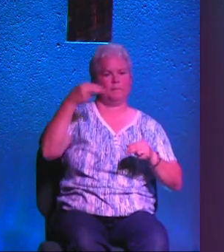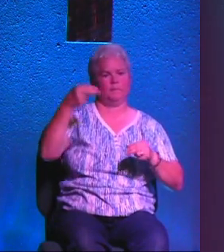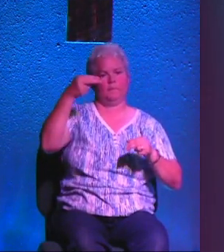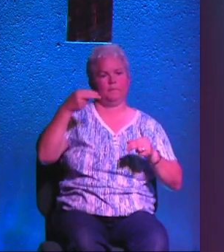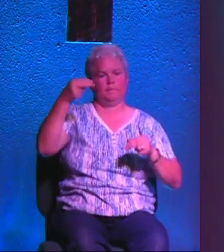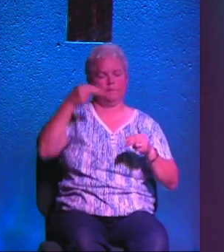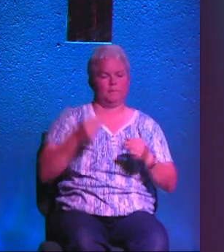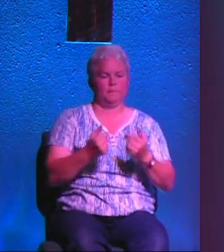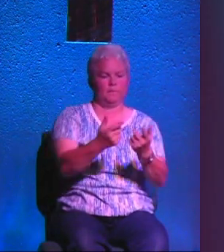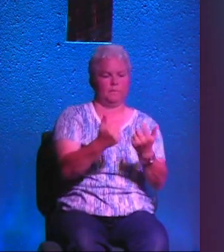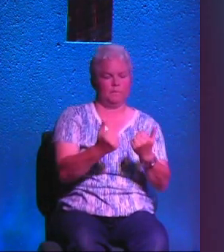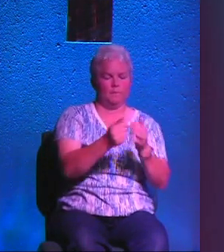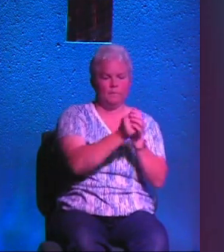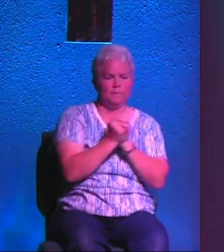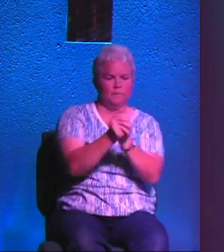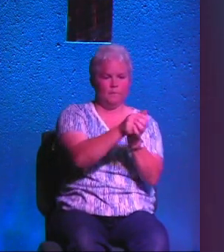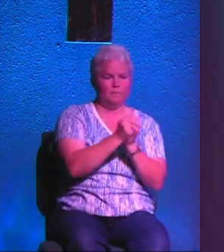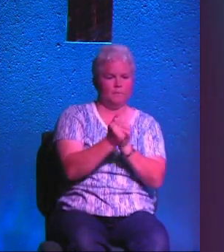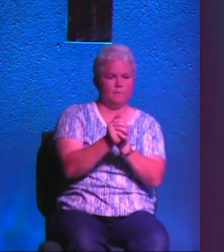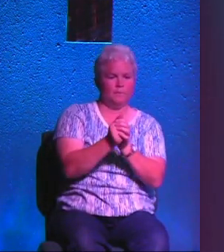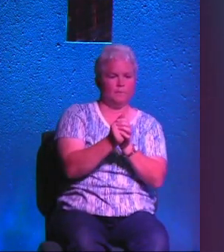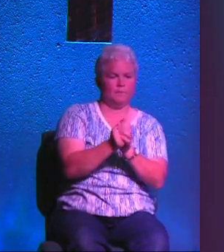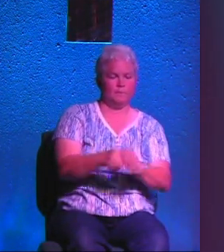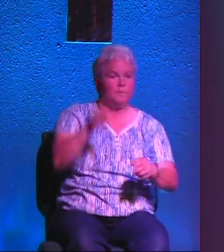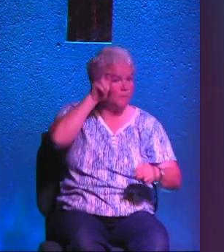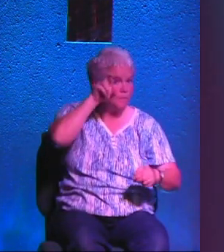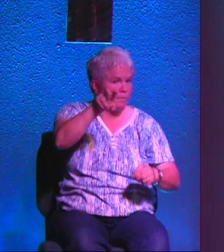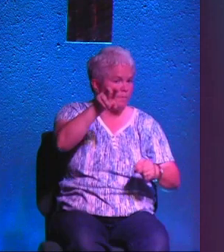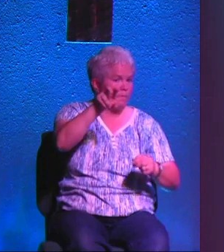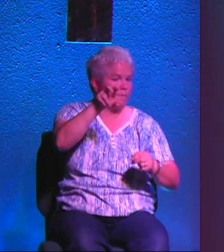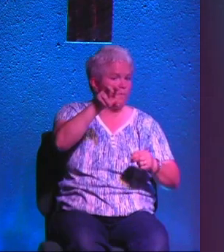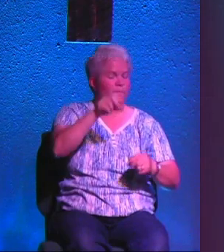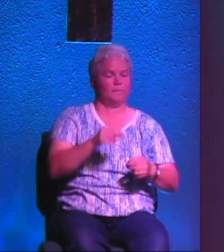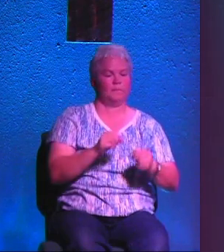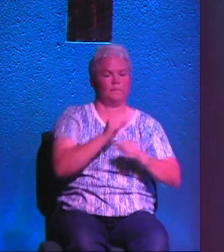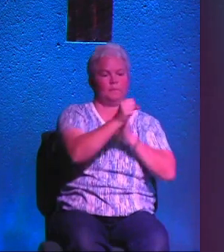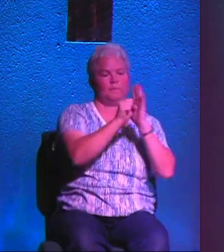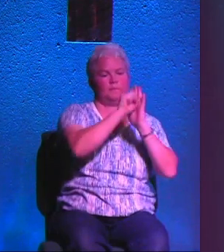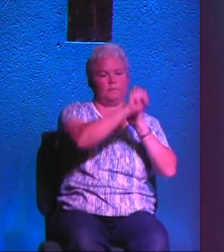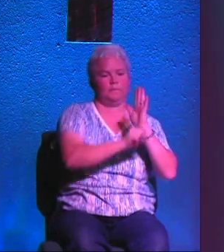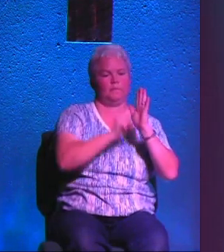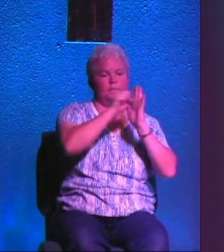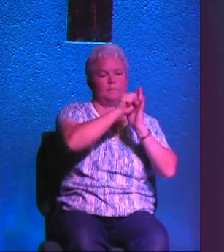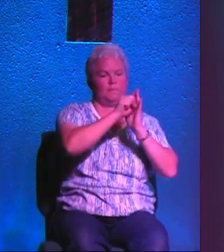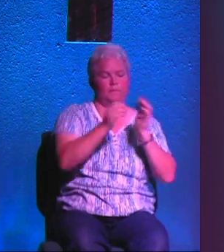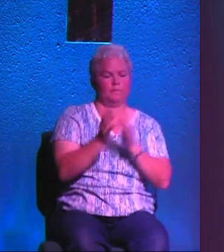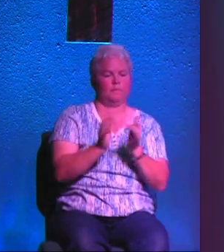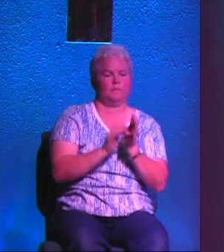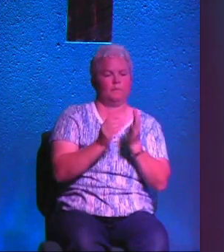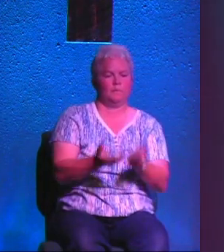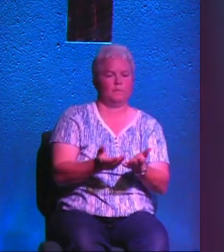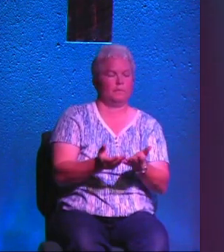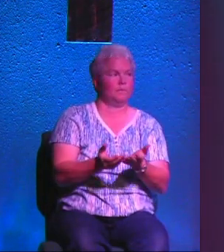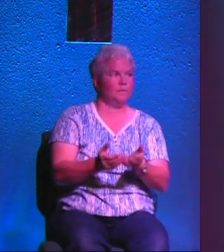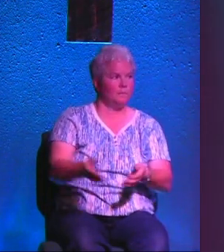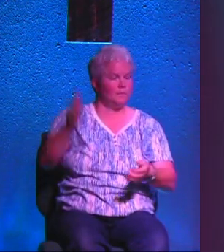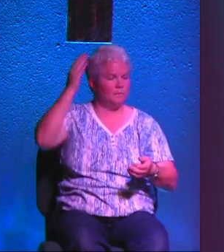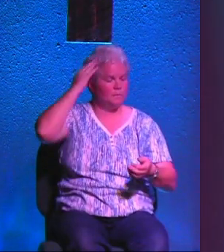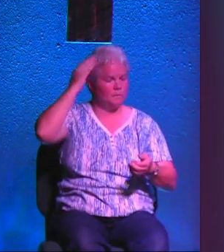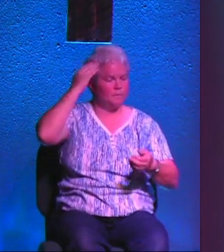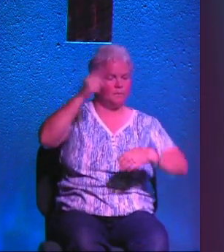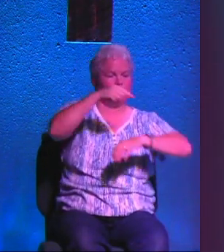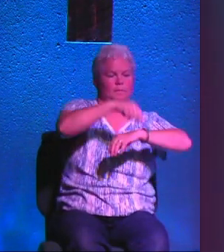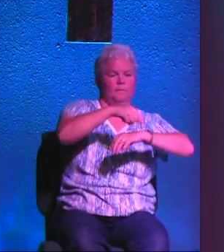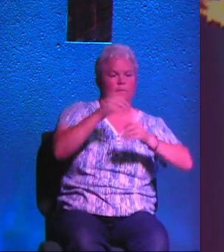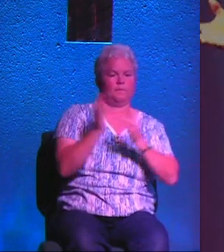then we get to come together and we watch those seasons change, right? And the Bible talks about how we may not know the